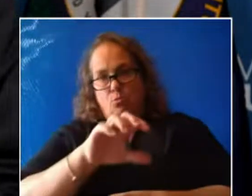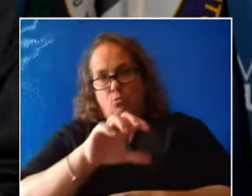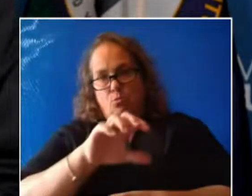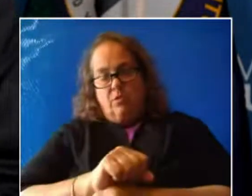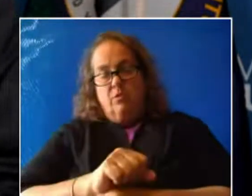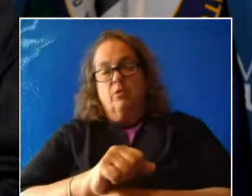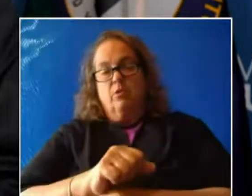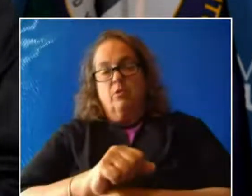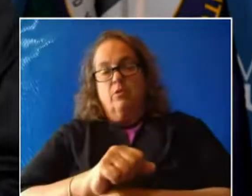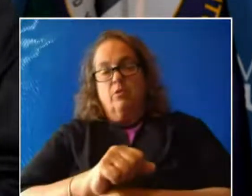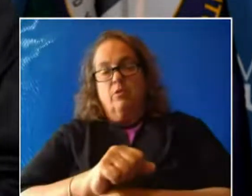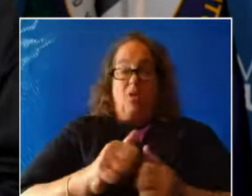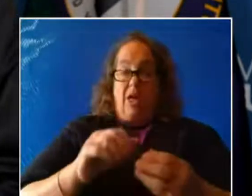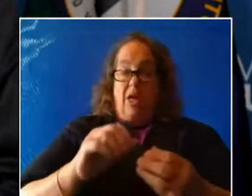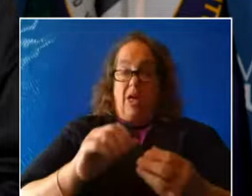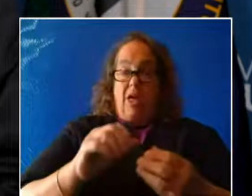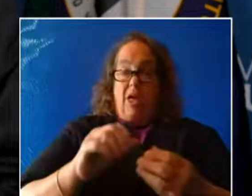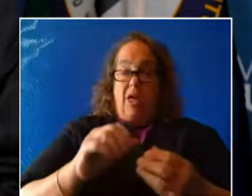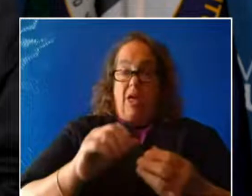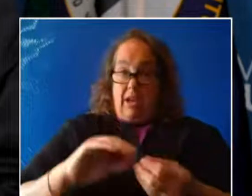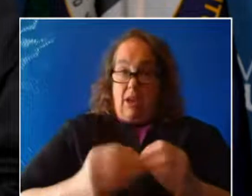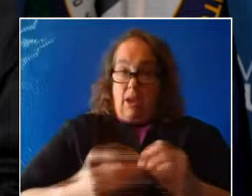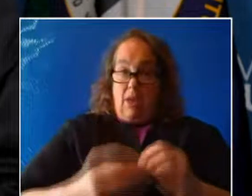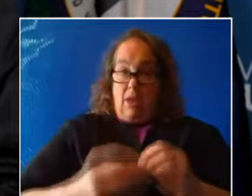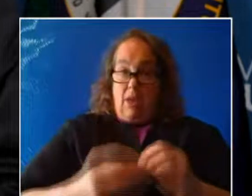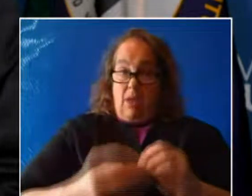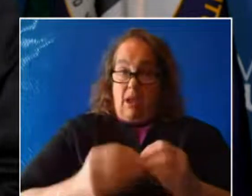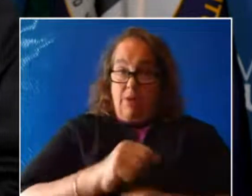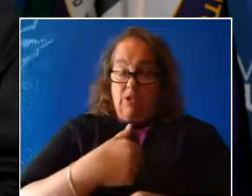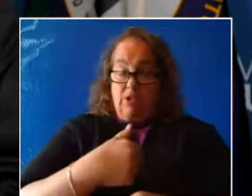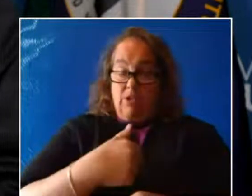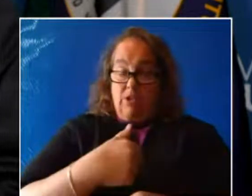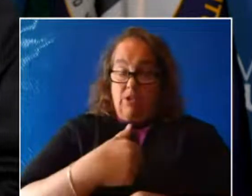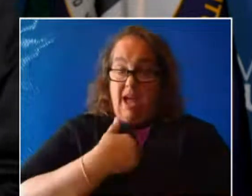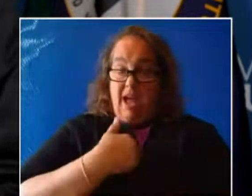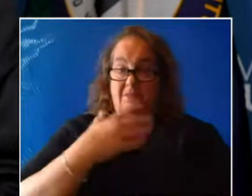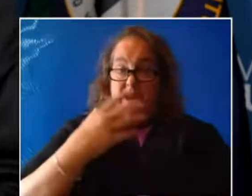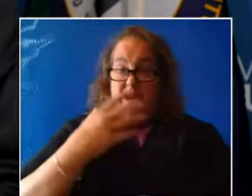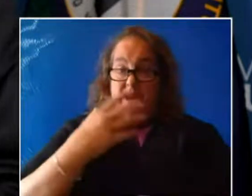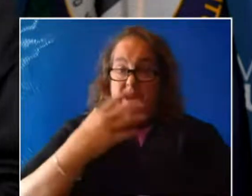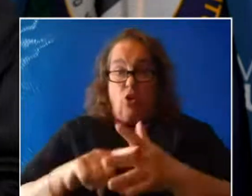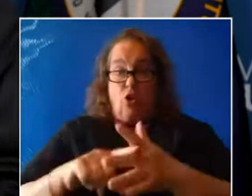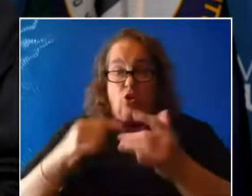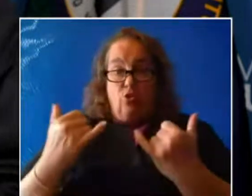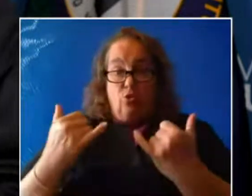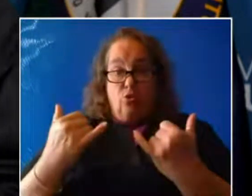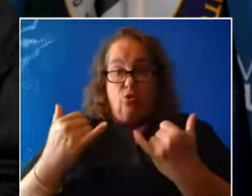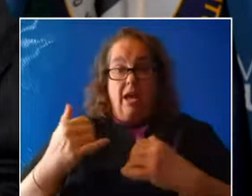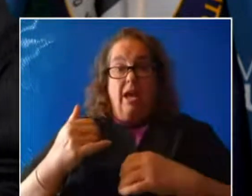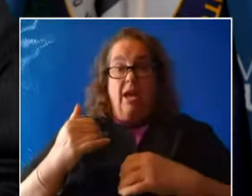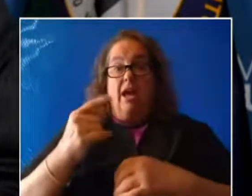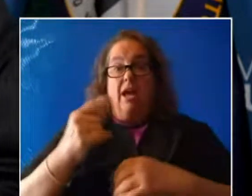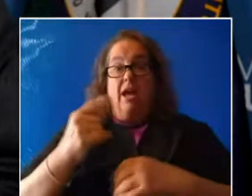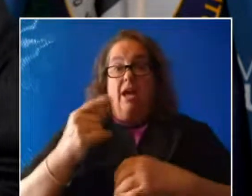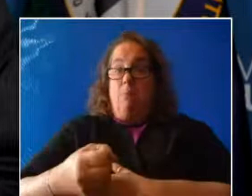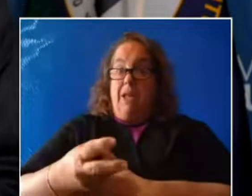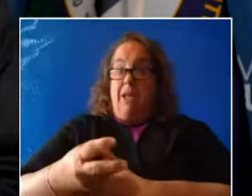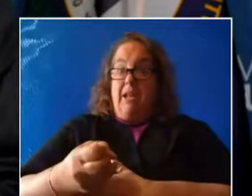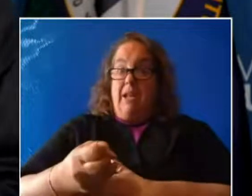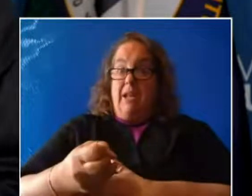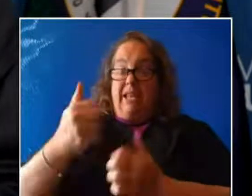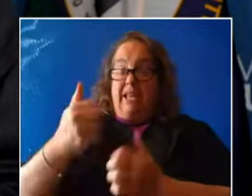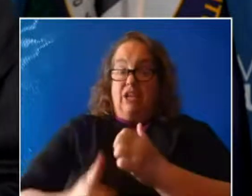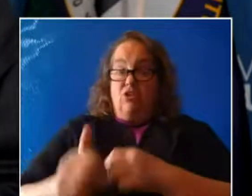have scheduled, and starting it was today at midnight each night, new appointments open up for, I